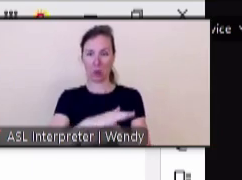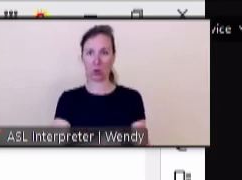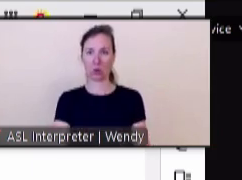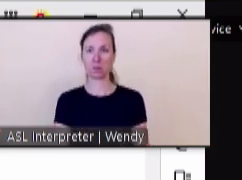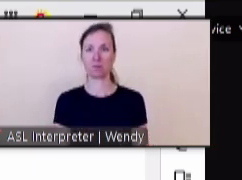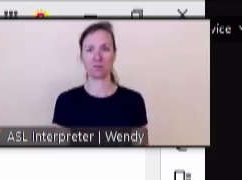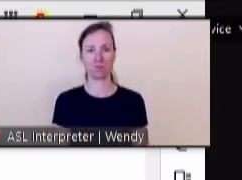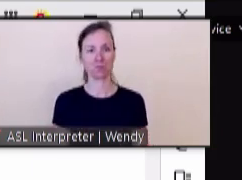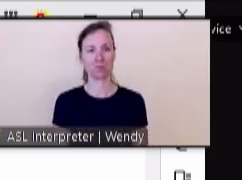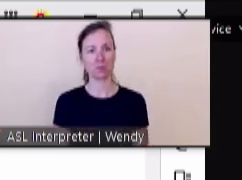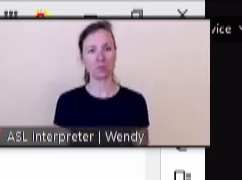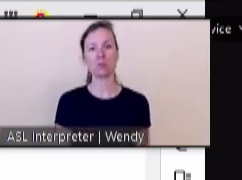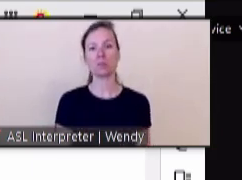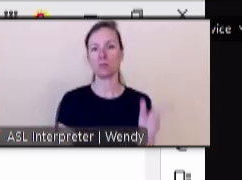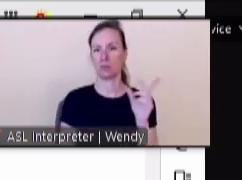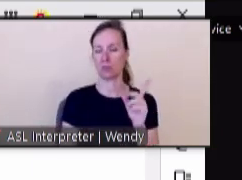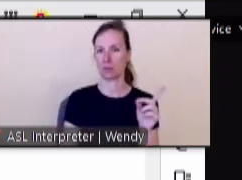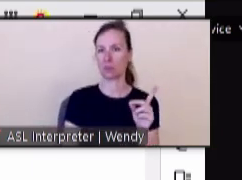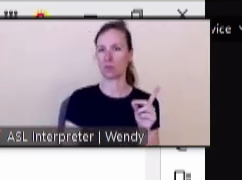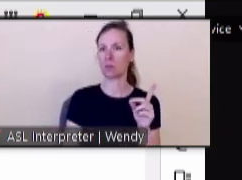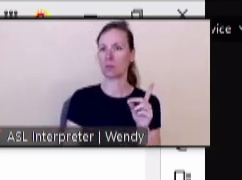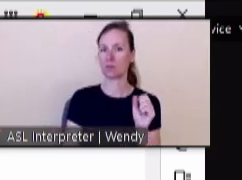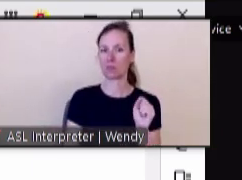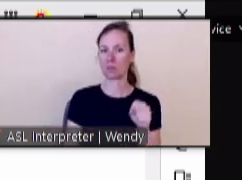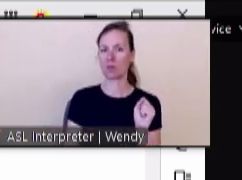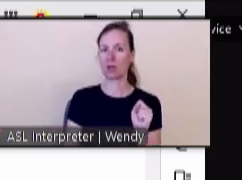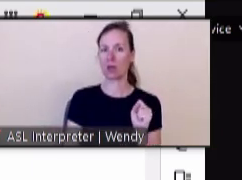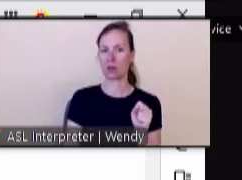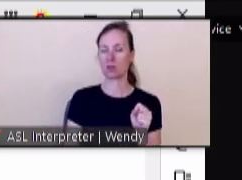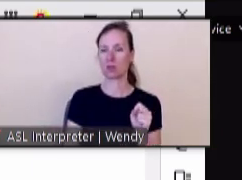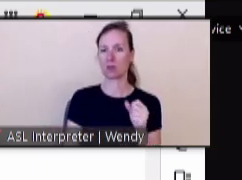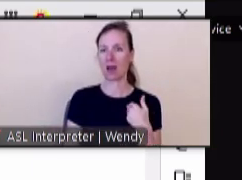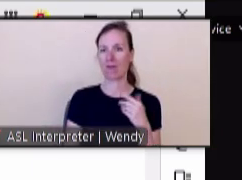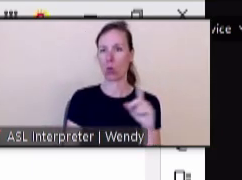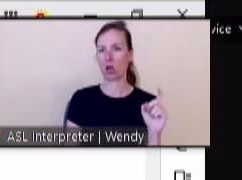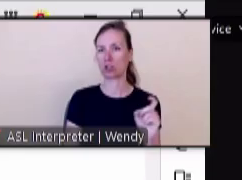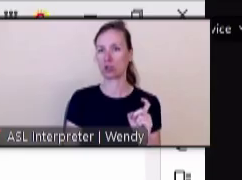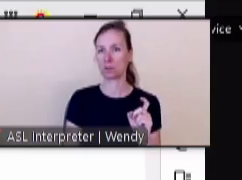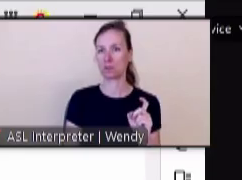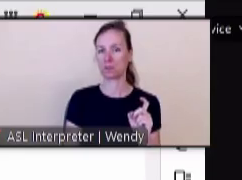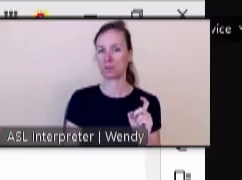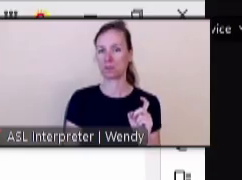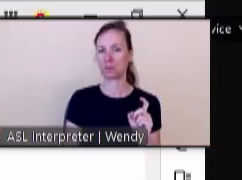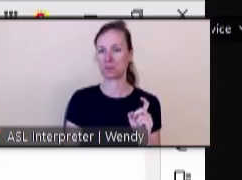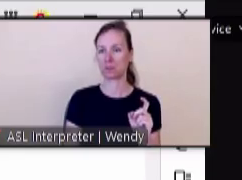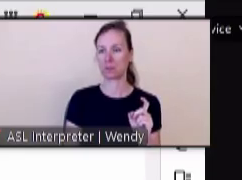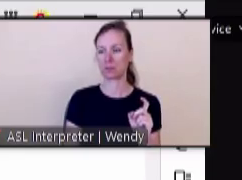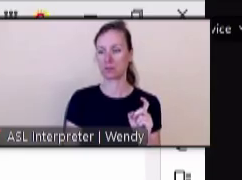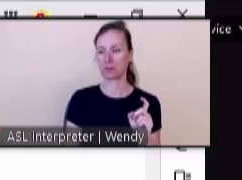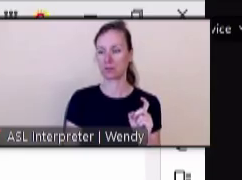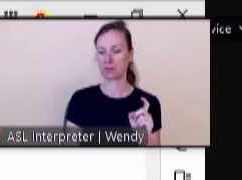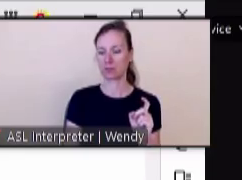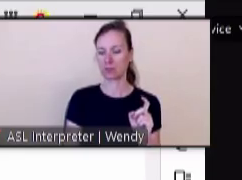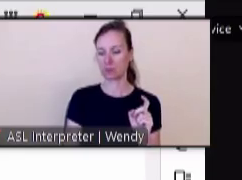Yes, I do. Thank you. Okay, so